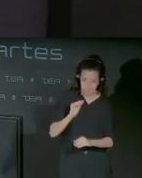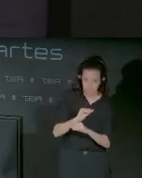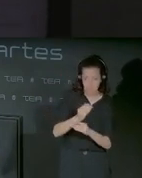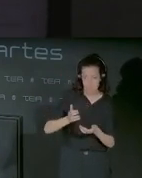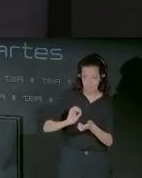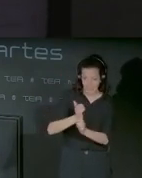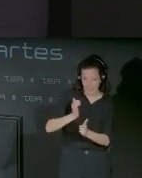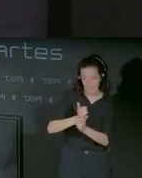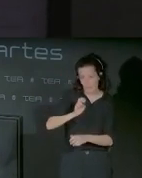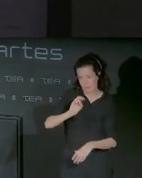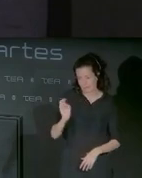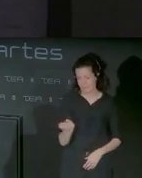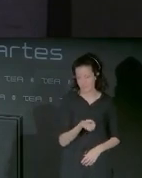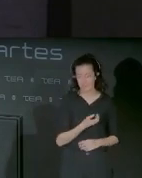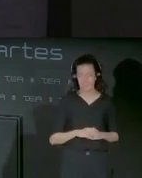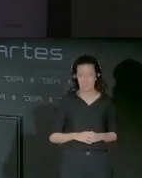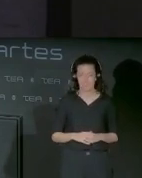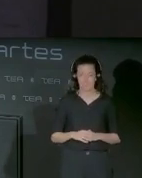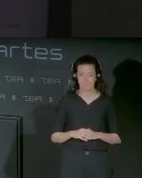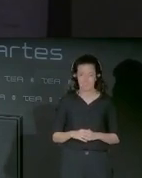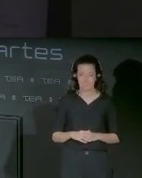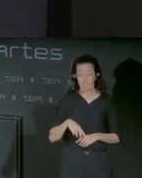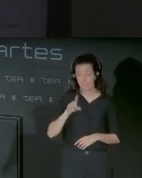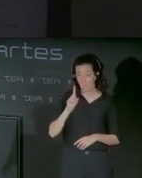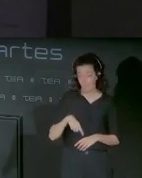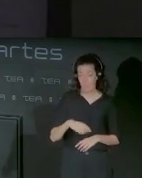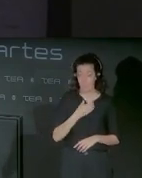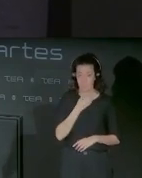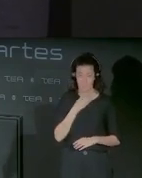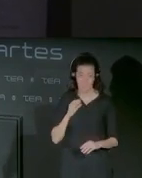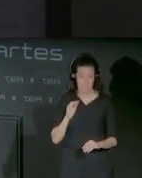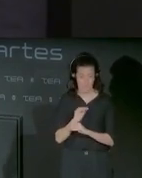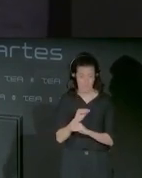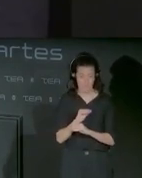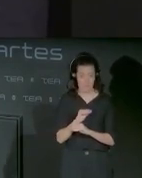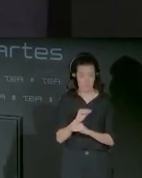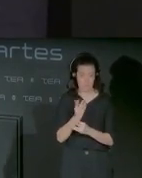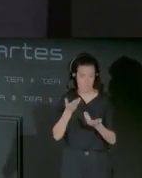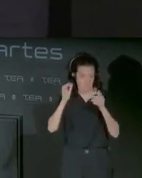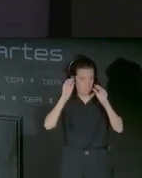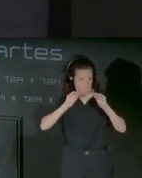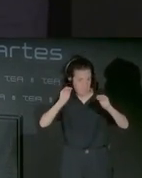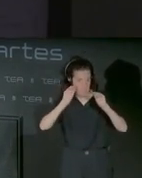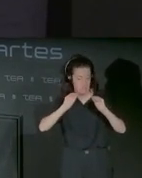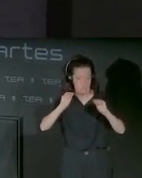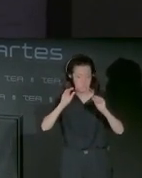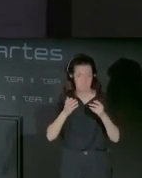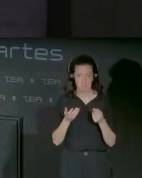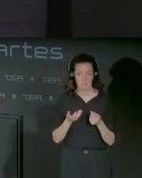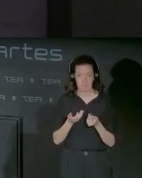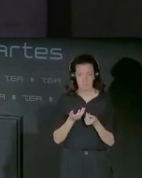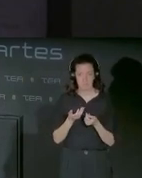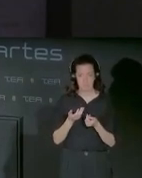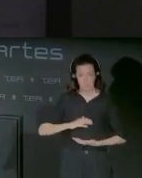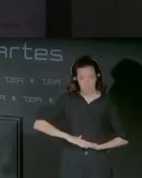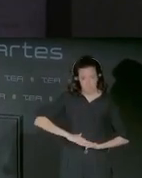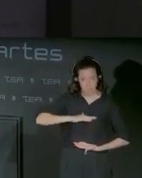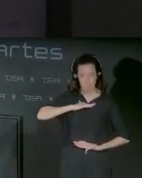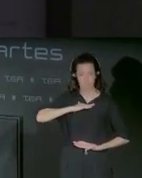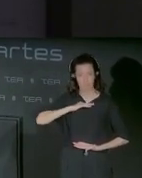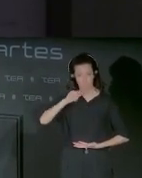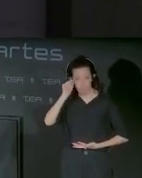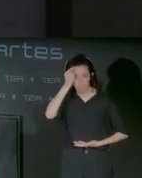because we realize that they need more training, they need to improve their entrepreneurial skills, But we